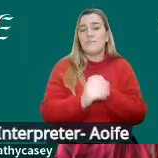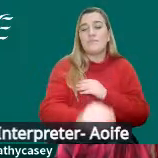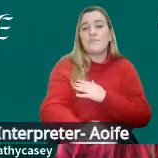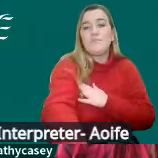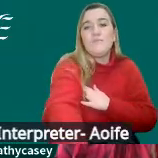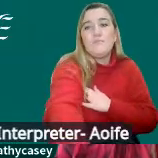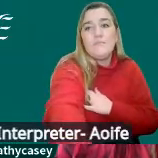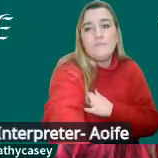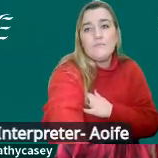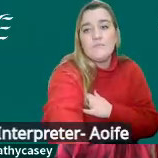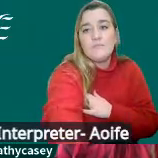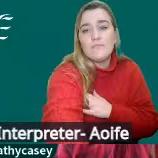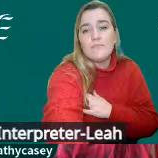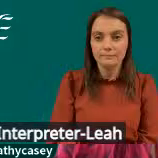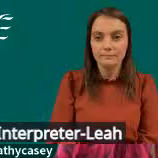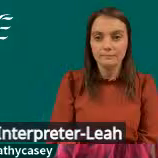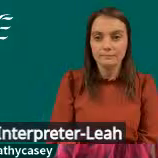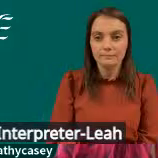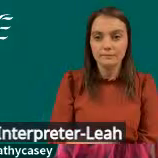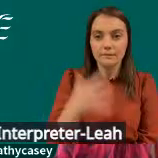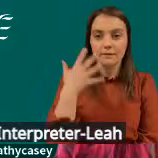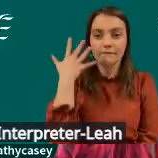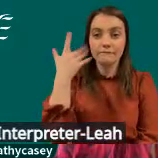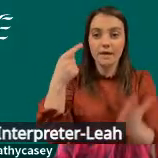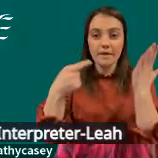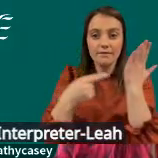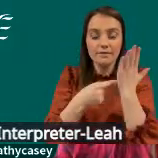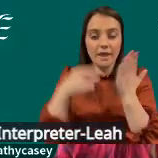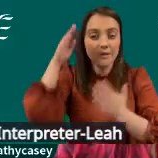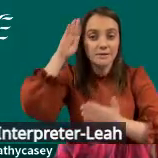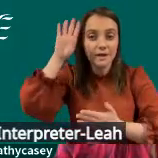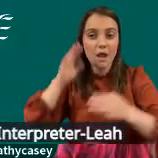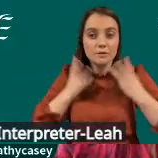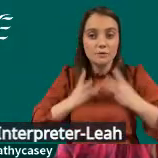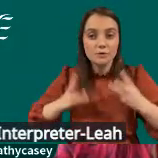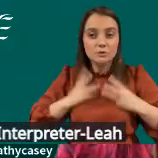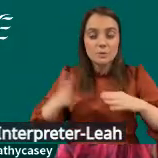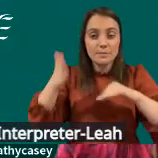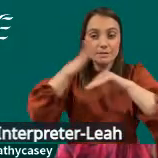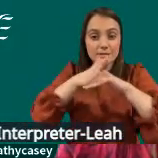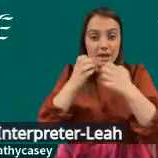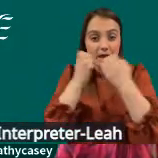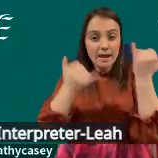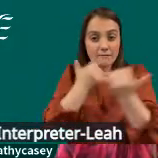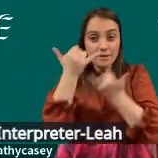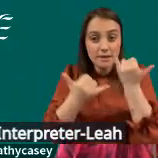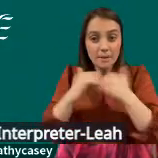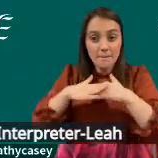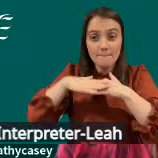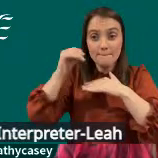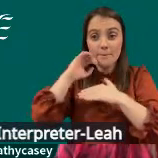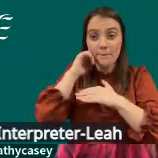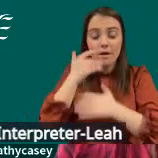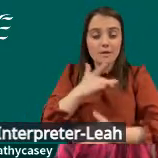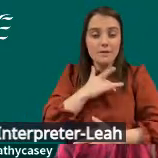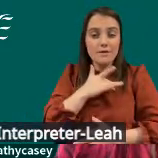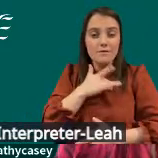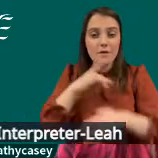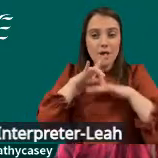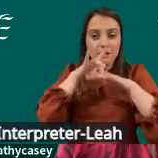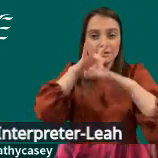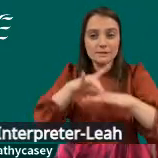attack. 5,000 Irish women die each year, and most of these will have from heart disease, and most of these will have already gone